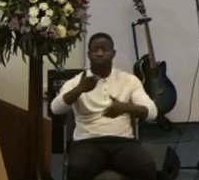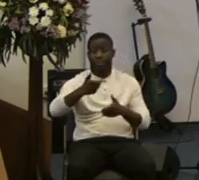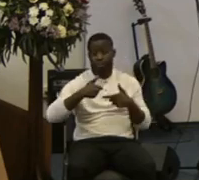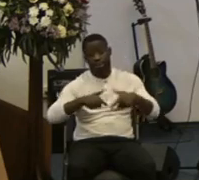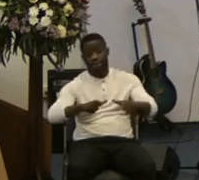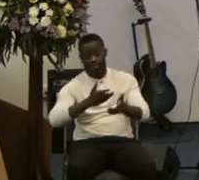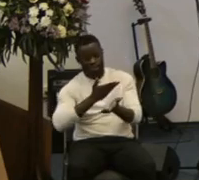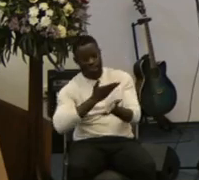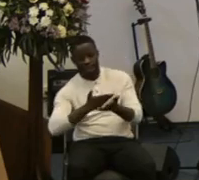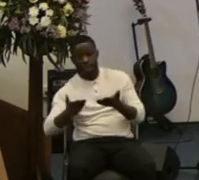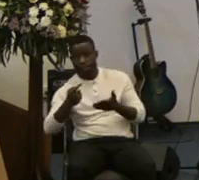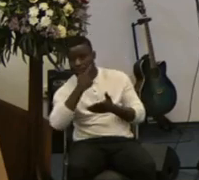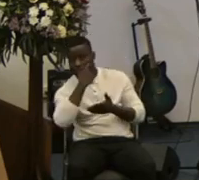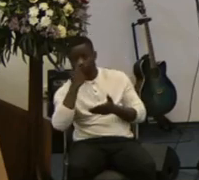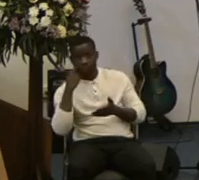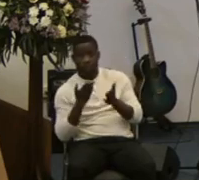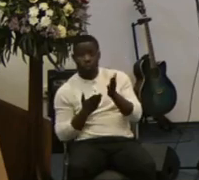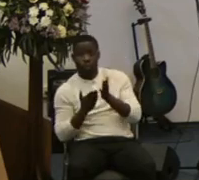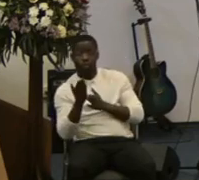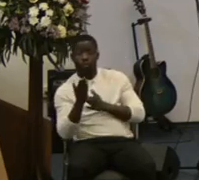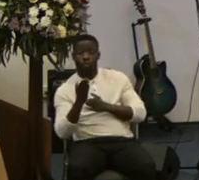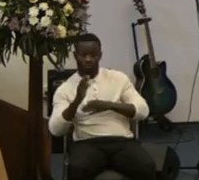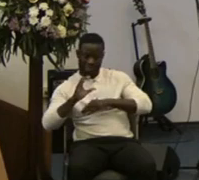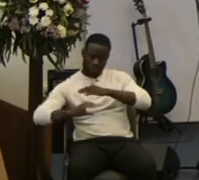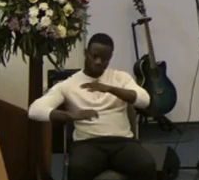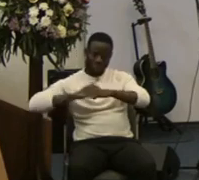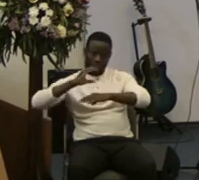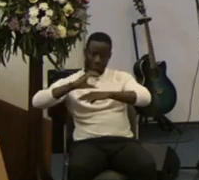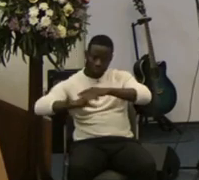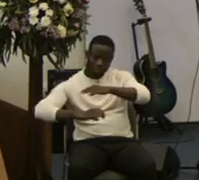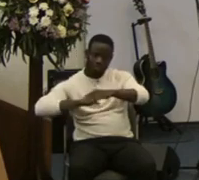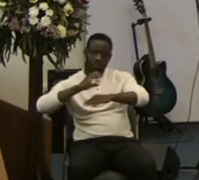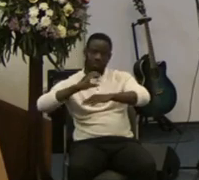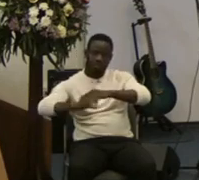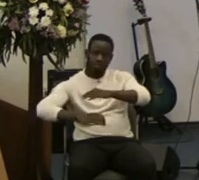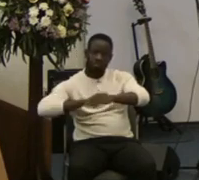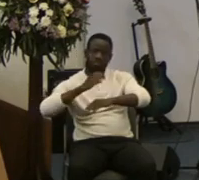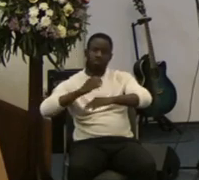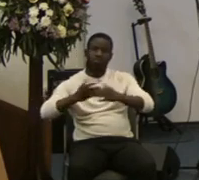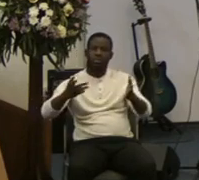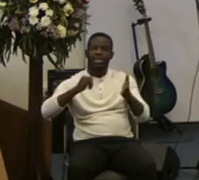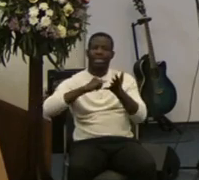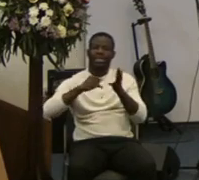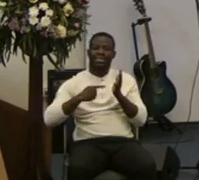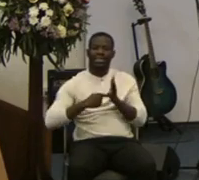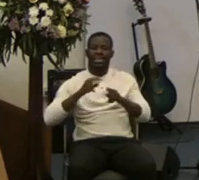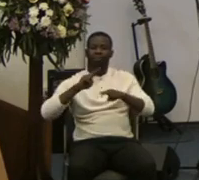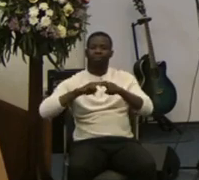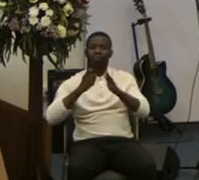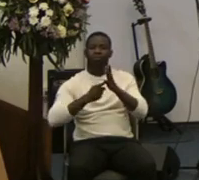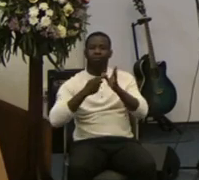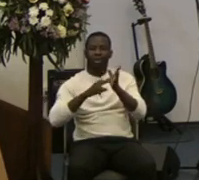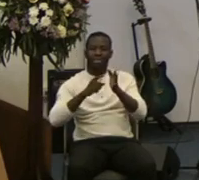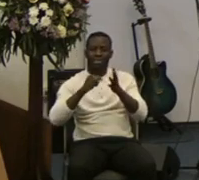it's still clearly witnessed through the centuries. Folks like St. Francis of Assisi, Martin